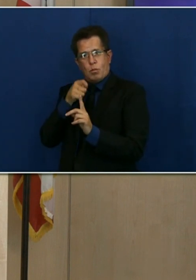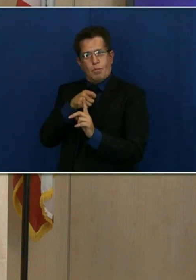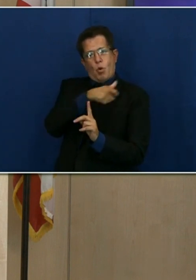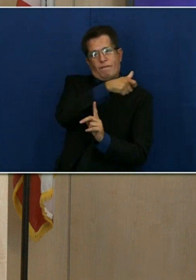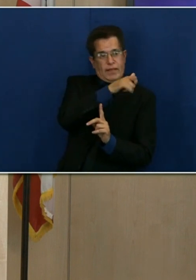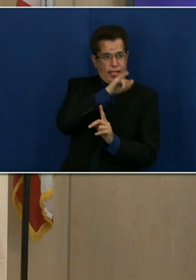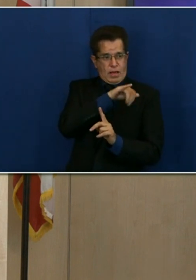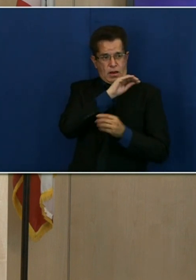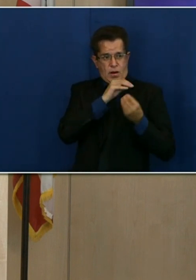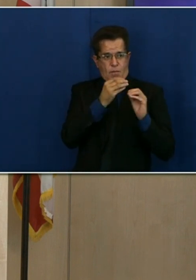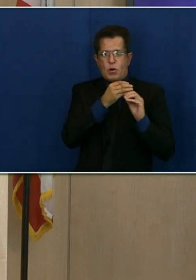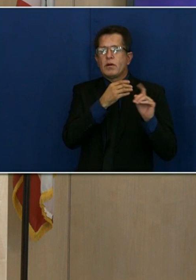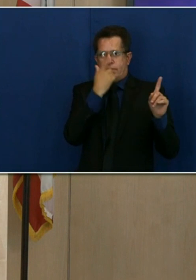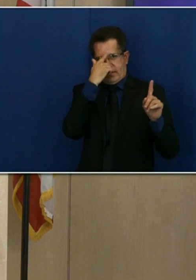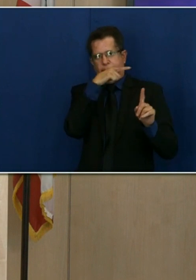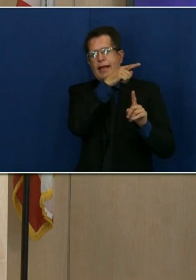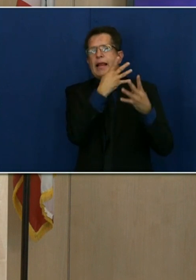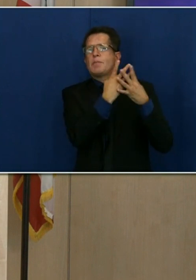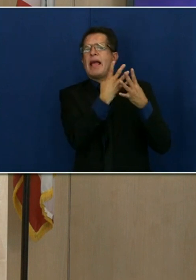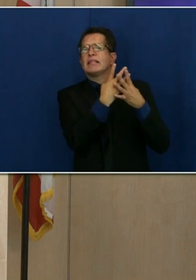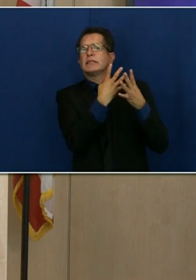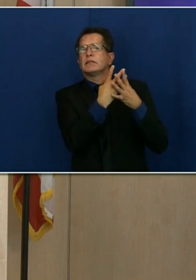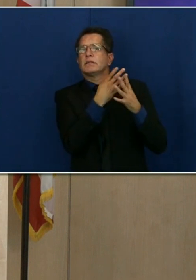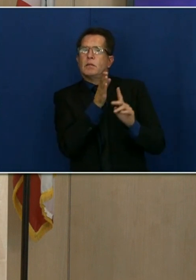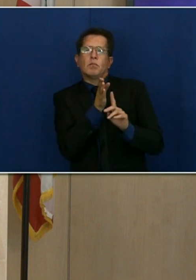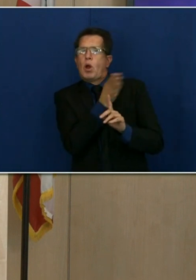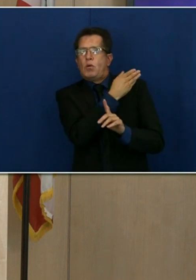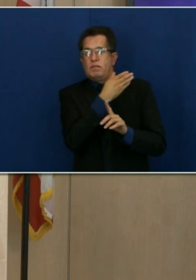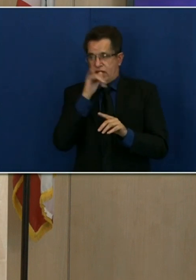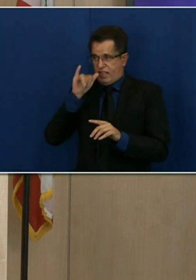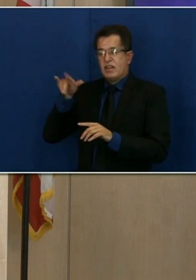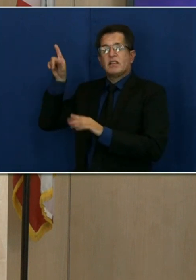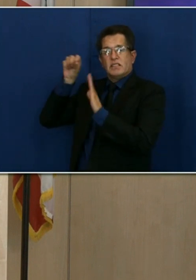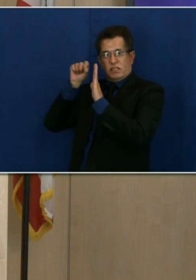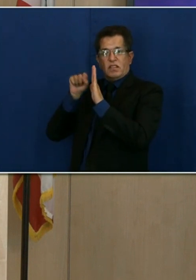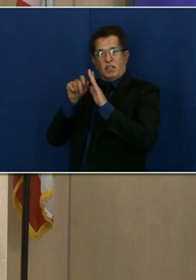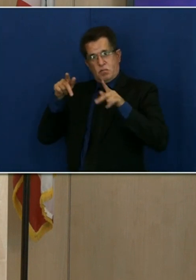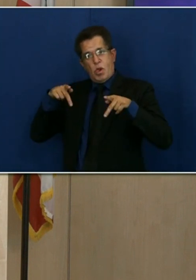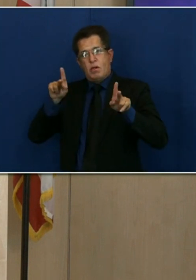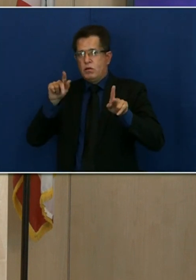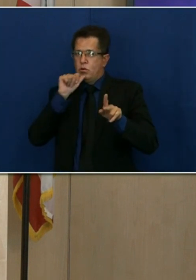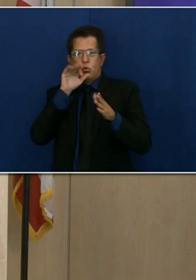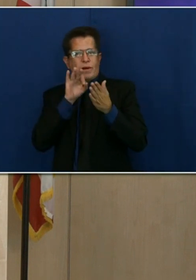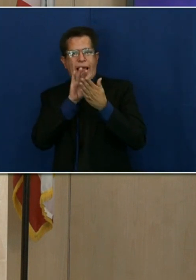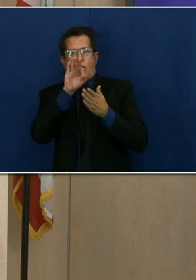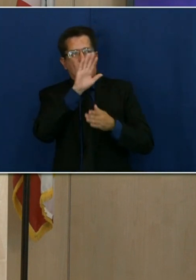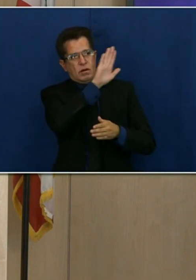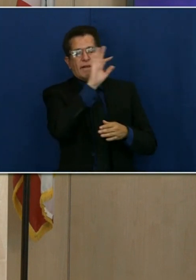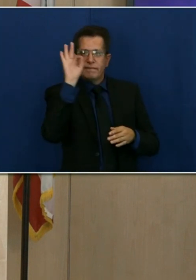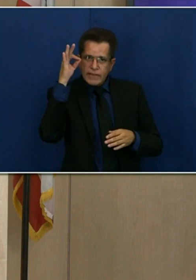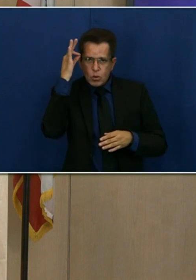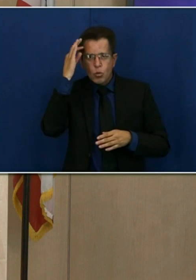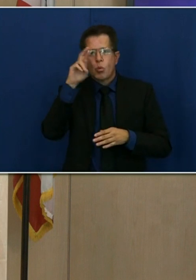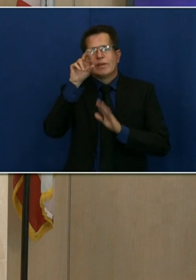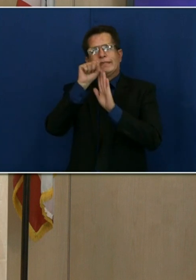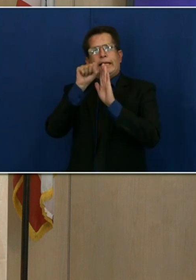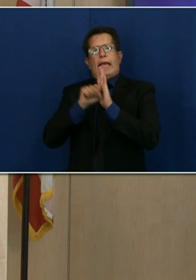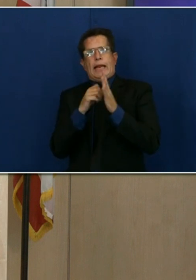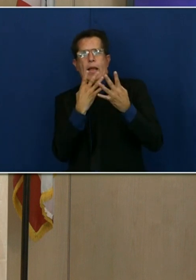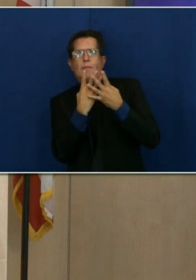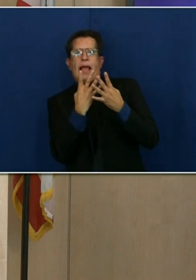because they were inmates, and that is the state's rule that they would not include federal or state inmate